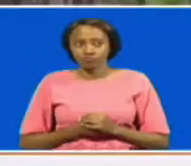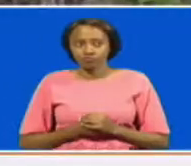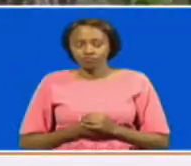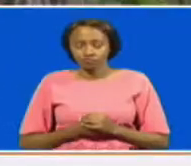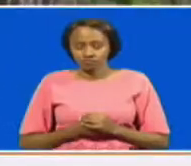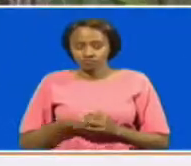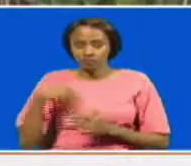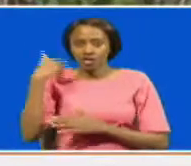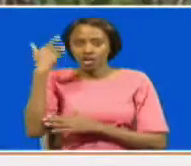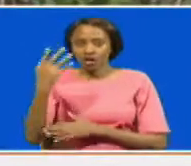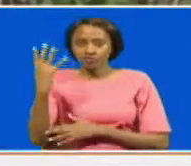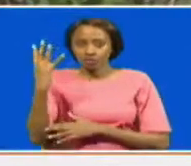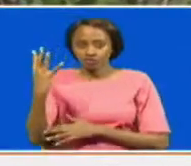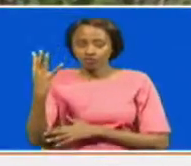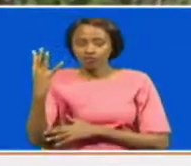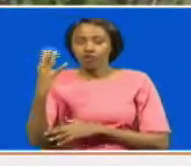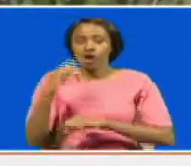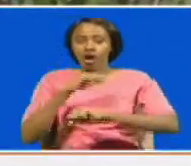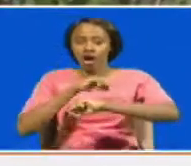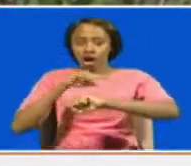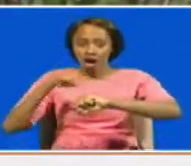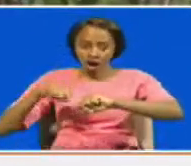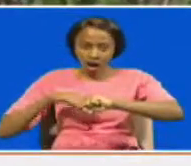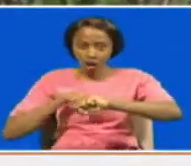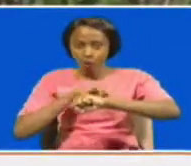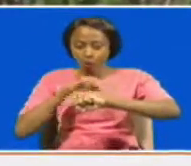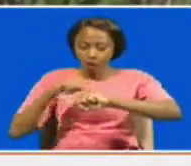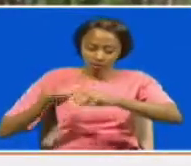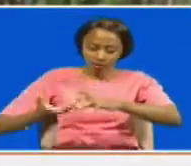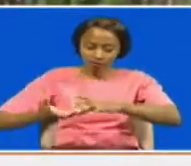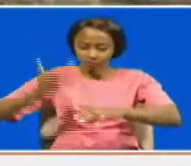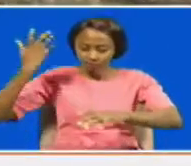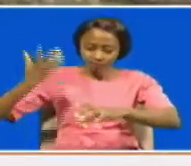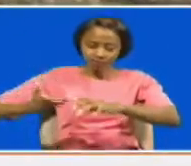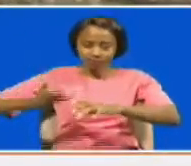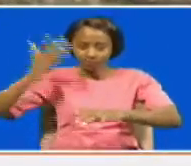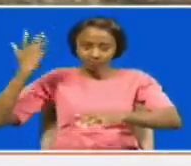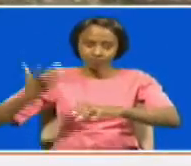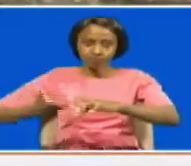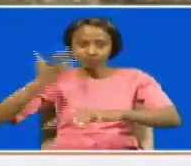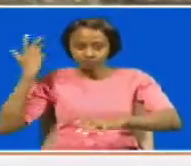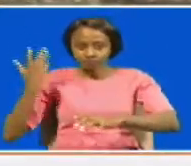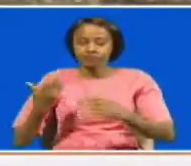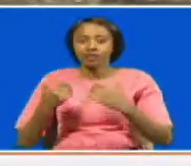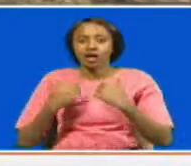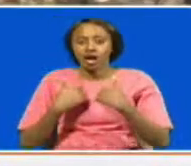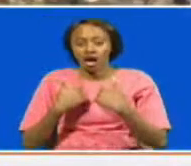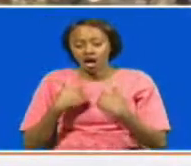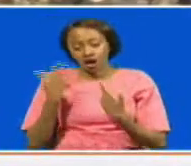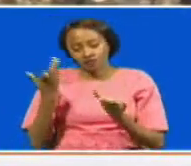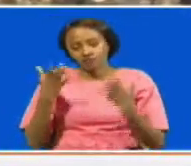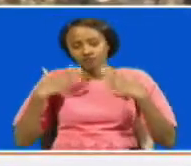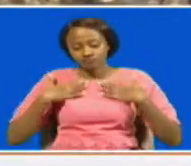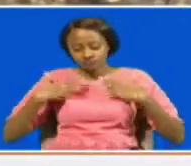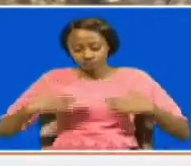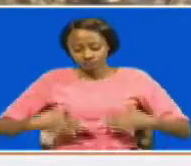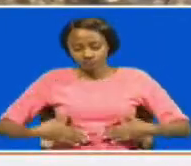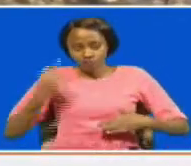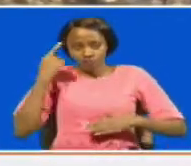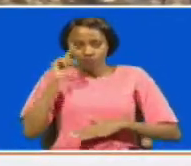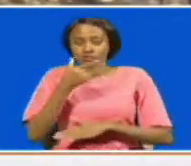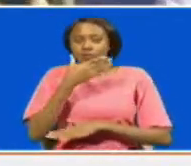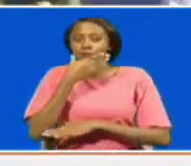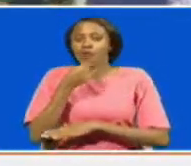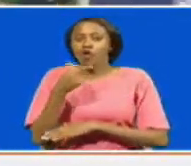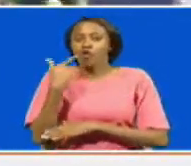After 4 hours of digging, the detectives retrieved the casket bearing remains of the 23-year-old interior designer Jeff Mwathi, who died